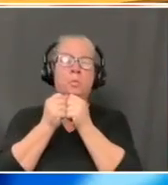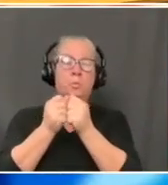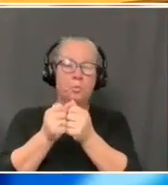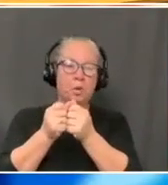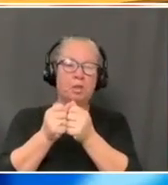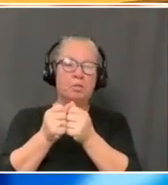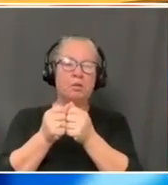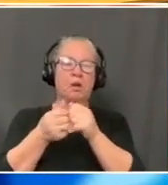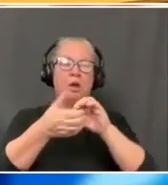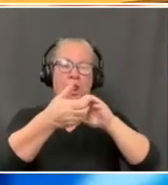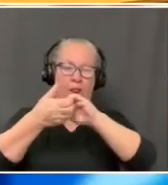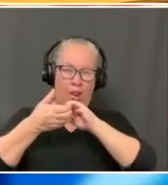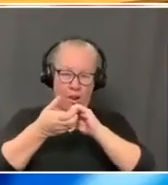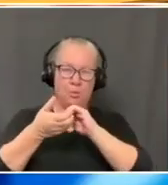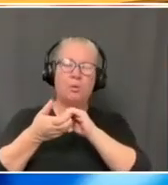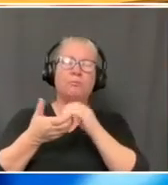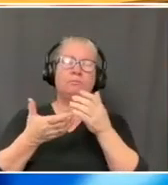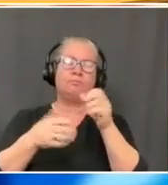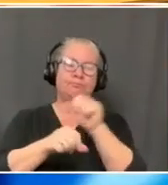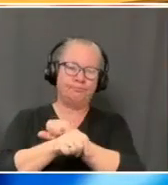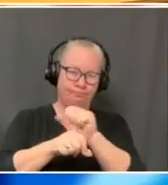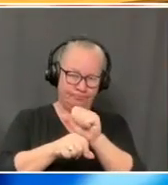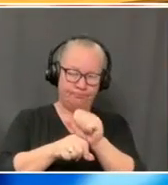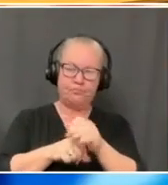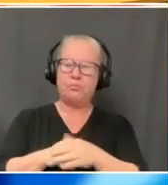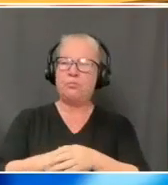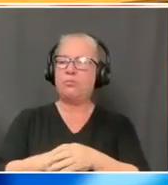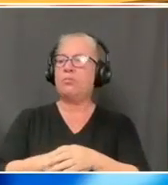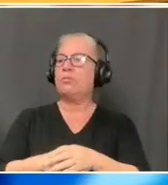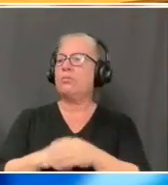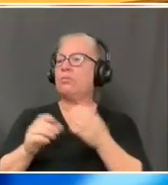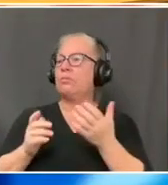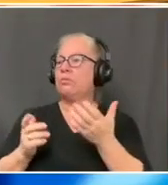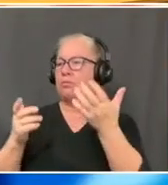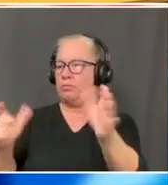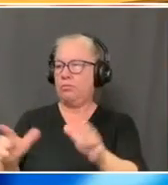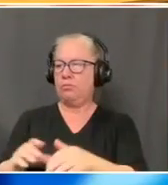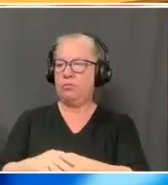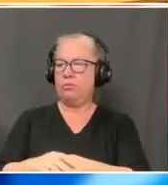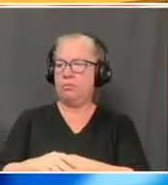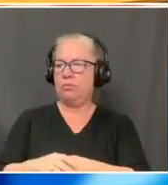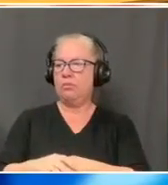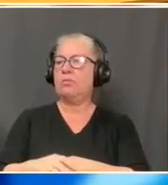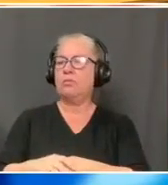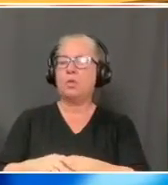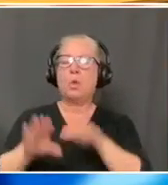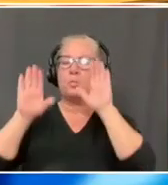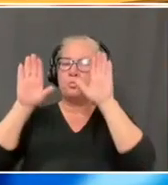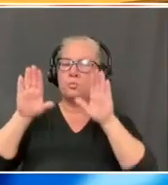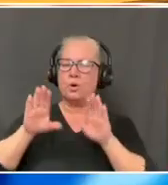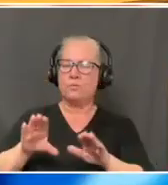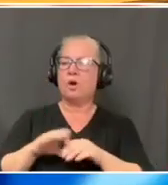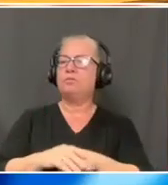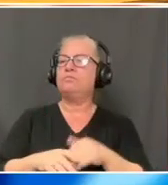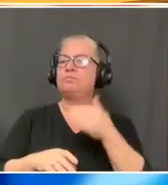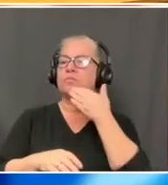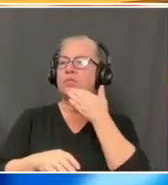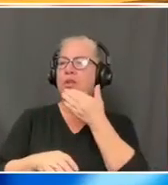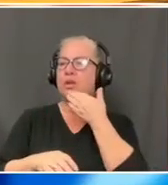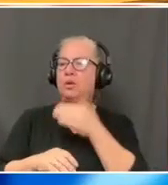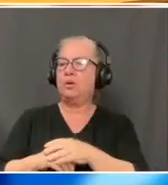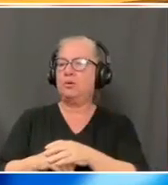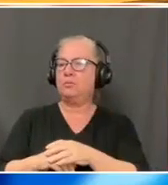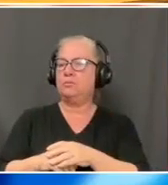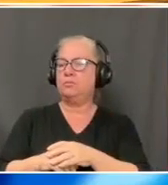You. So is that questions? No more questions from anyone? Okay, great, wonderful. Well, thank you, Mr.